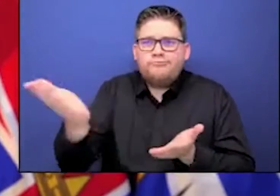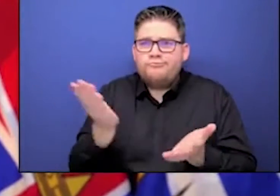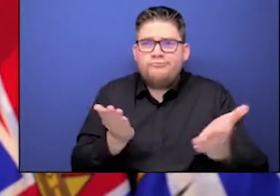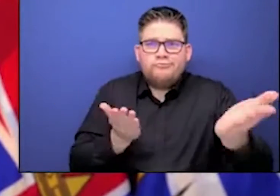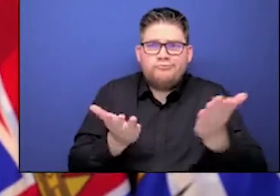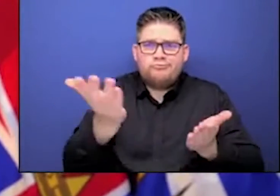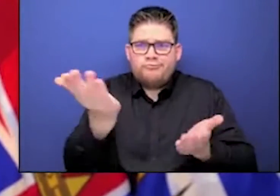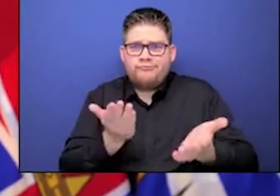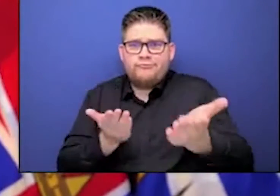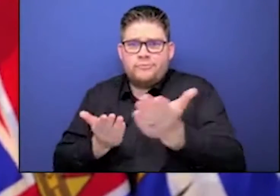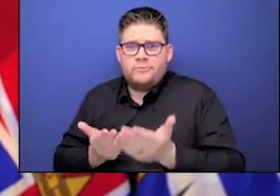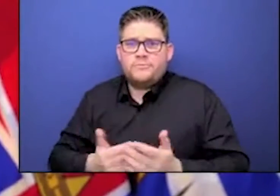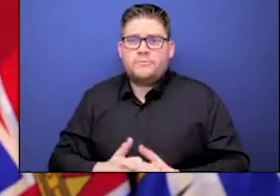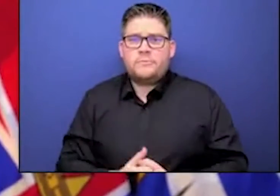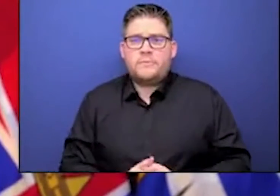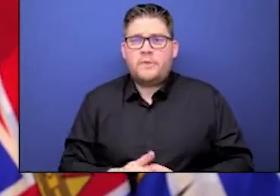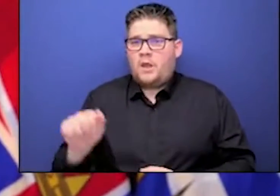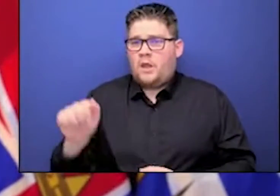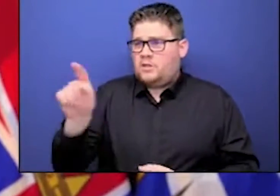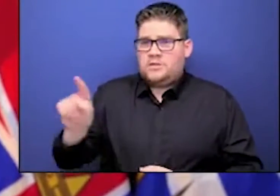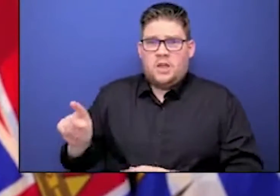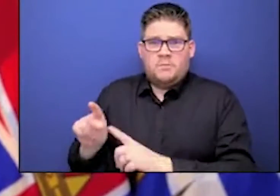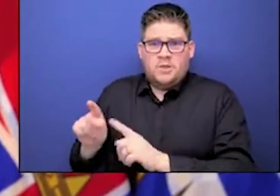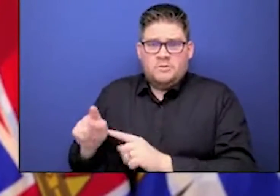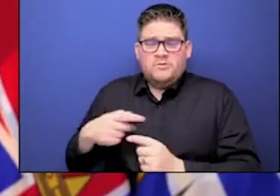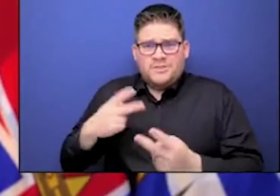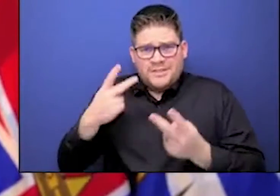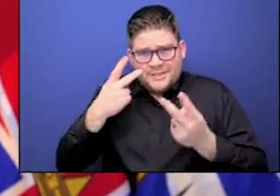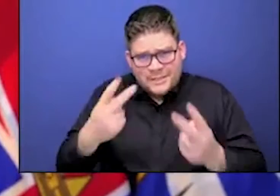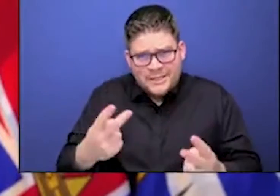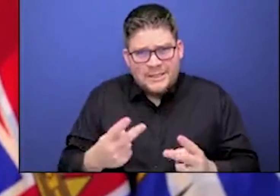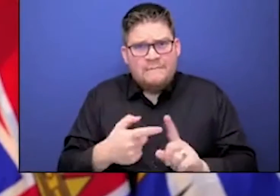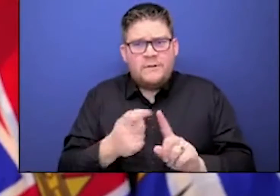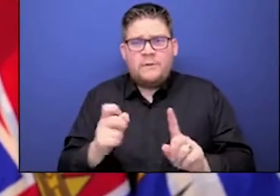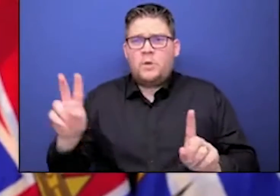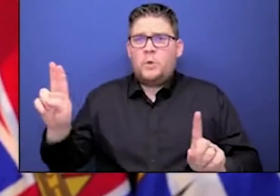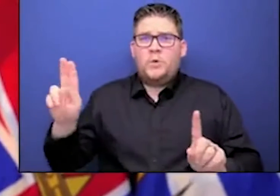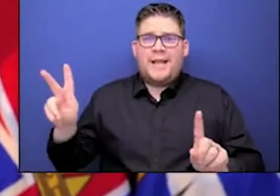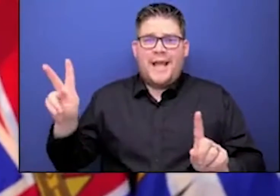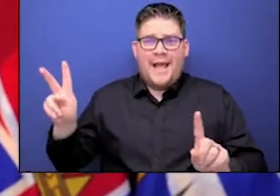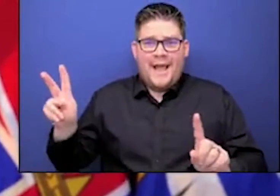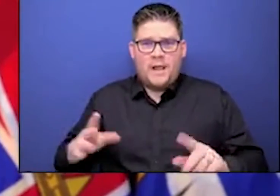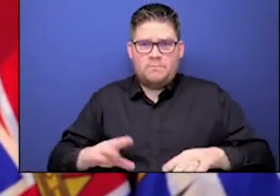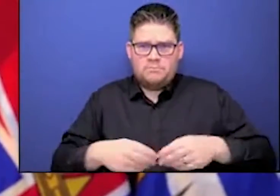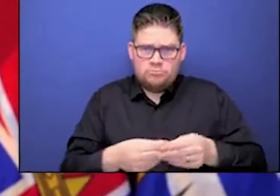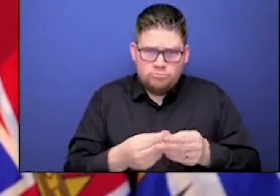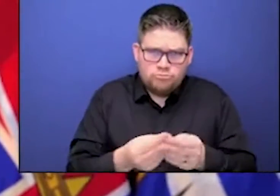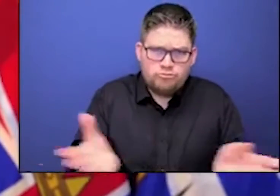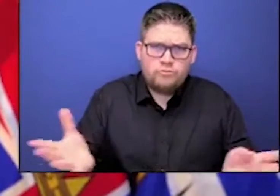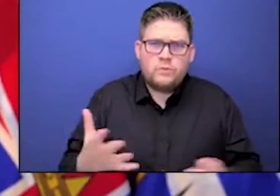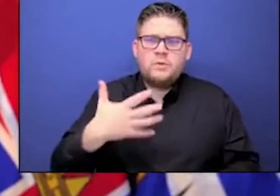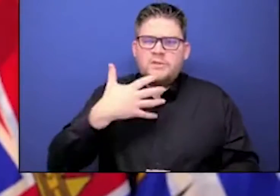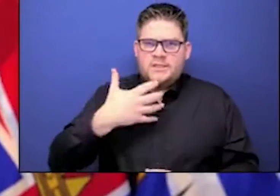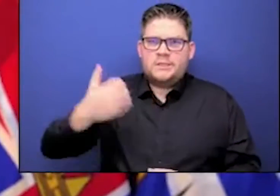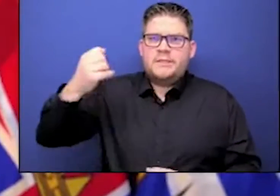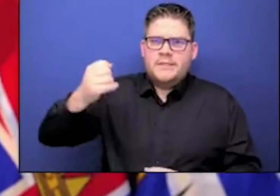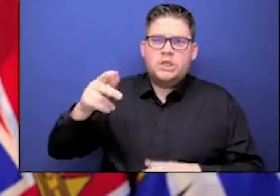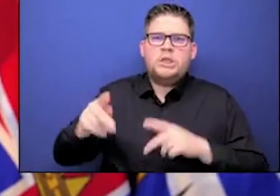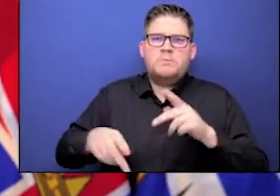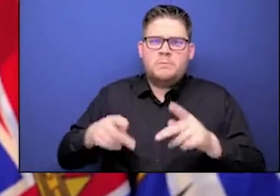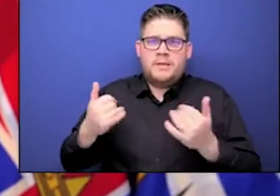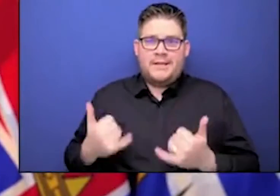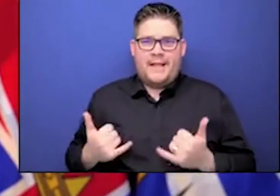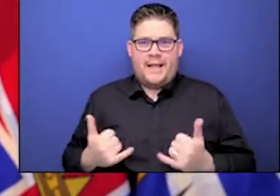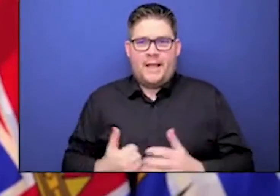AstraZeneca vaccine works in older people from the UK within the next few weeks, because they have been using both vaccines,